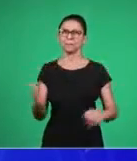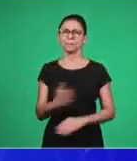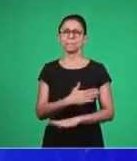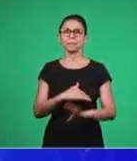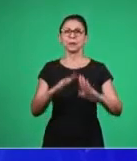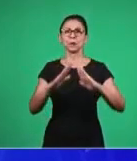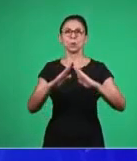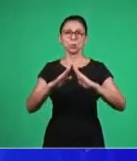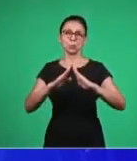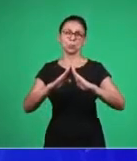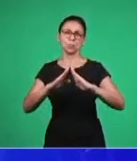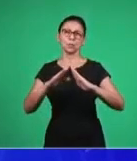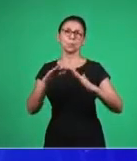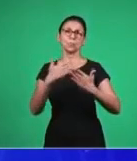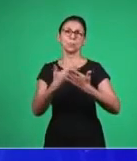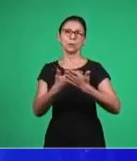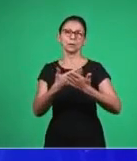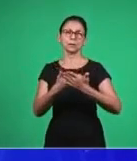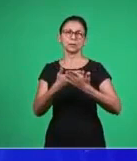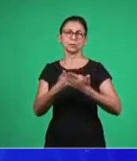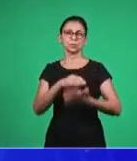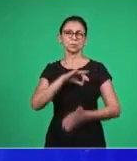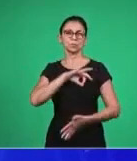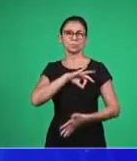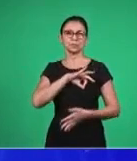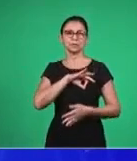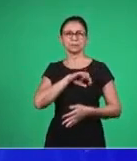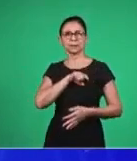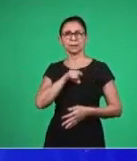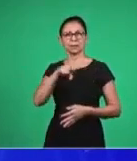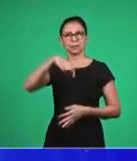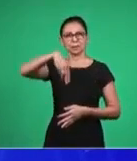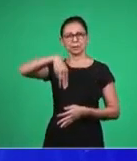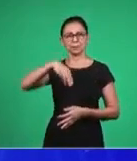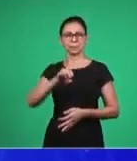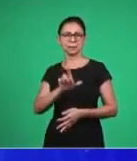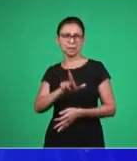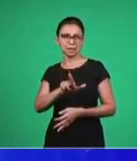And also in a school, in a military school in Bonfim, in